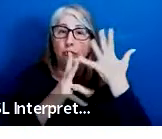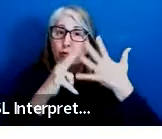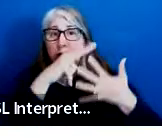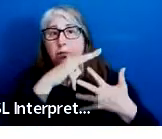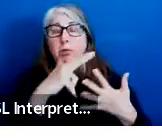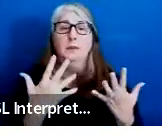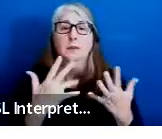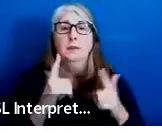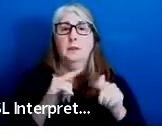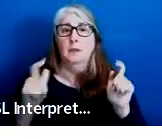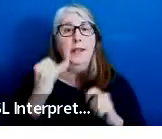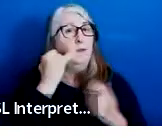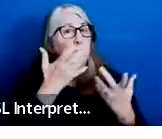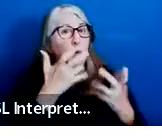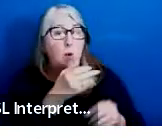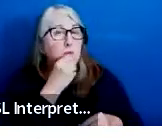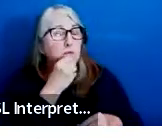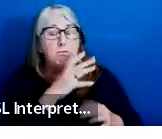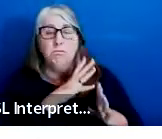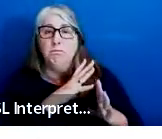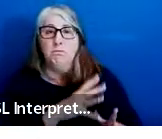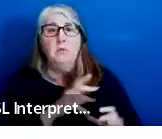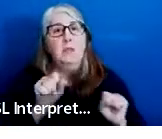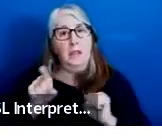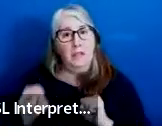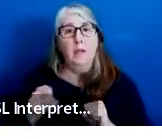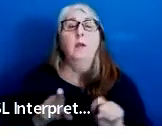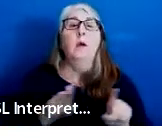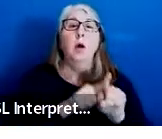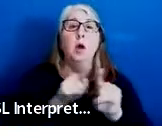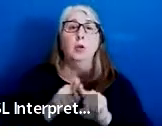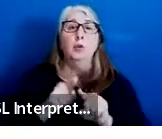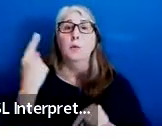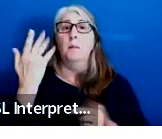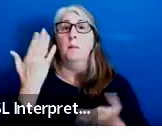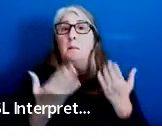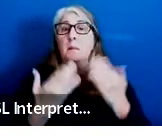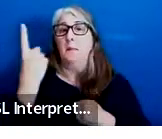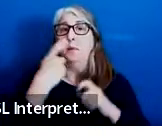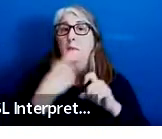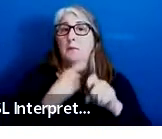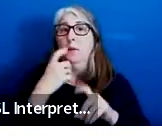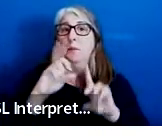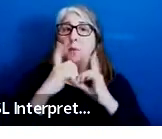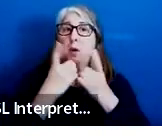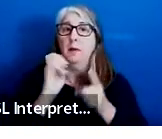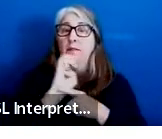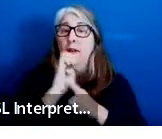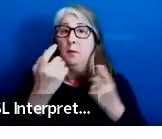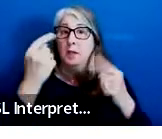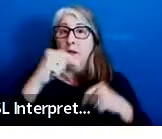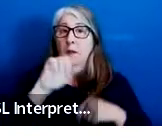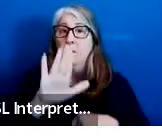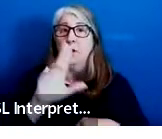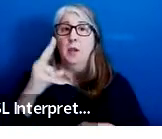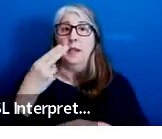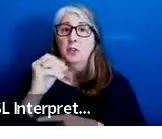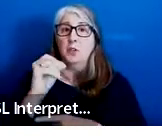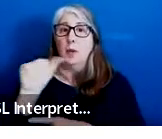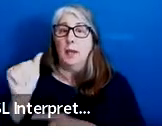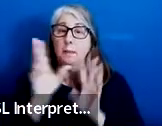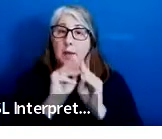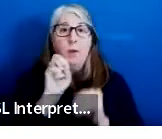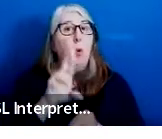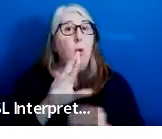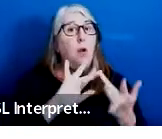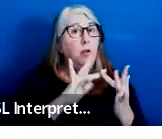if you would like someone from the Department of Environment to come out to your HOA meeting or do a virtual HOA meeting, we're more